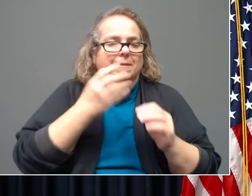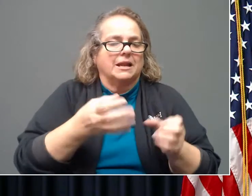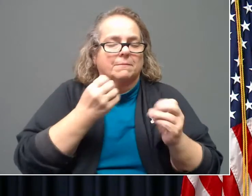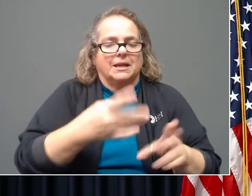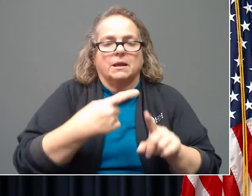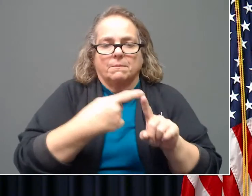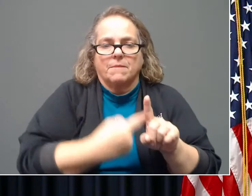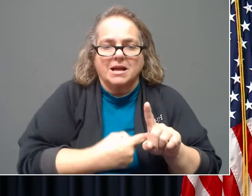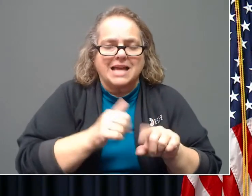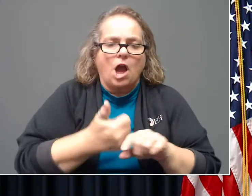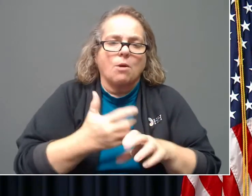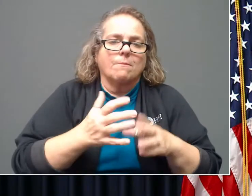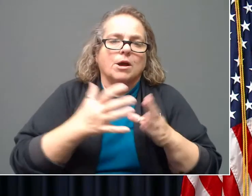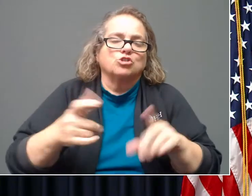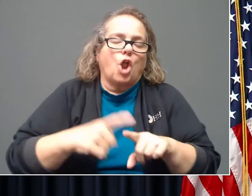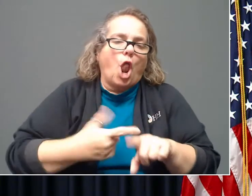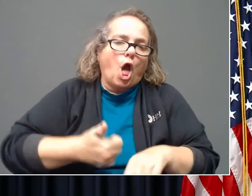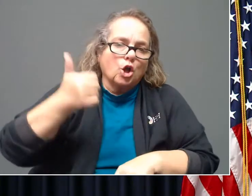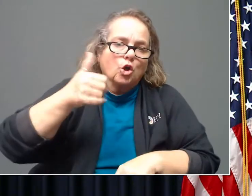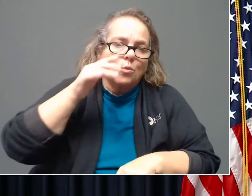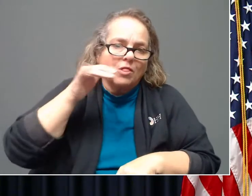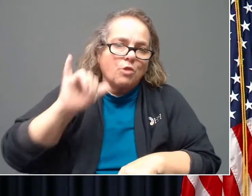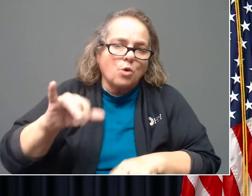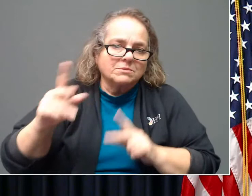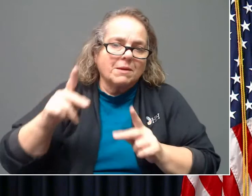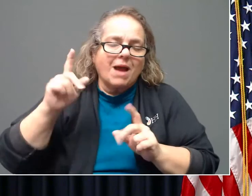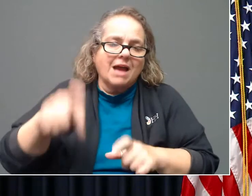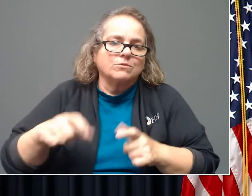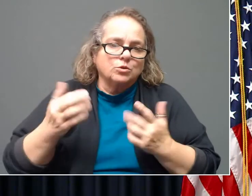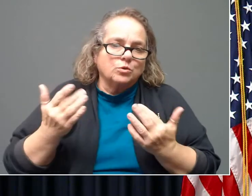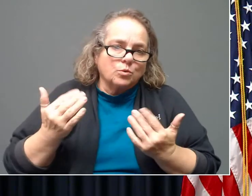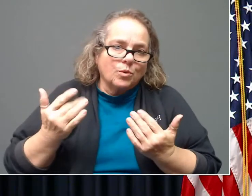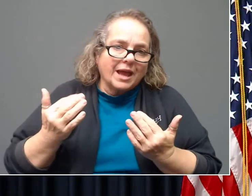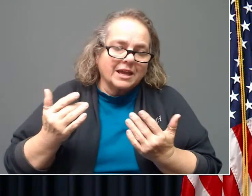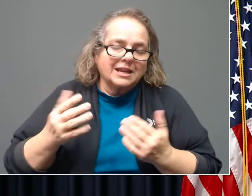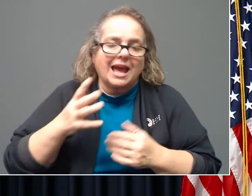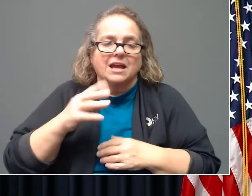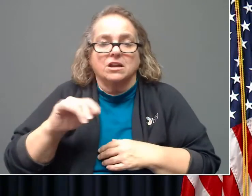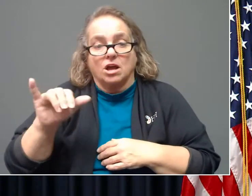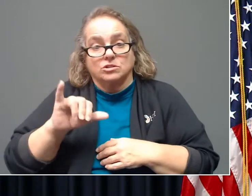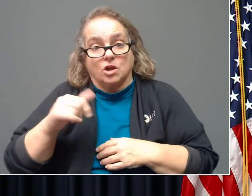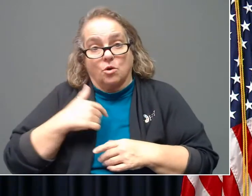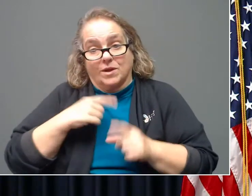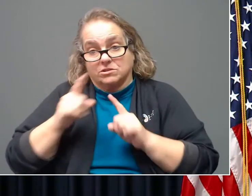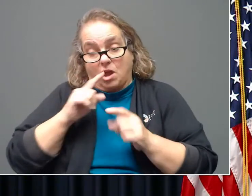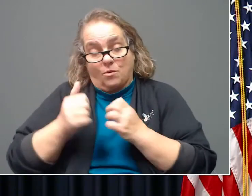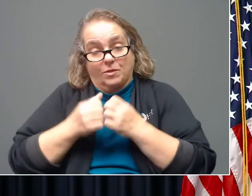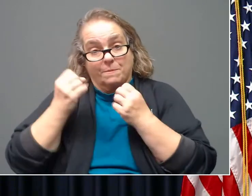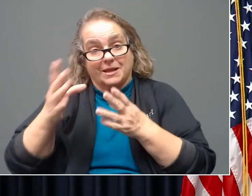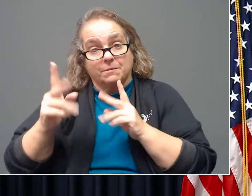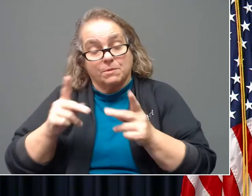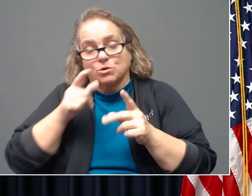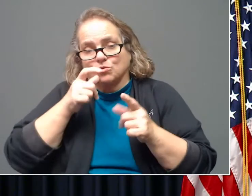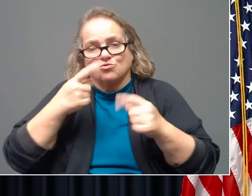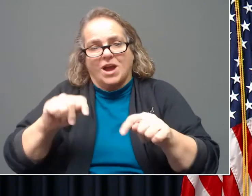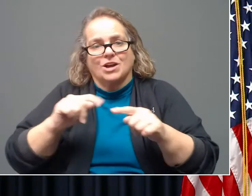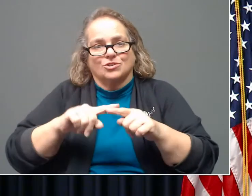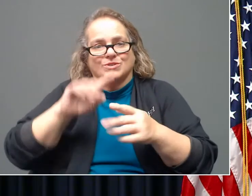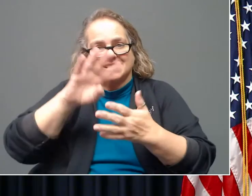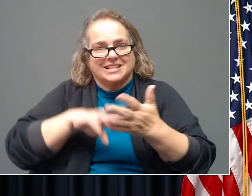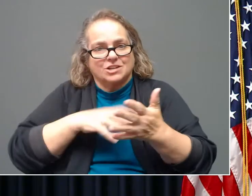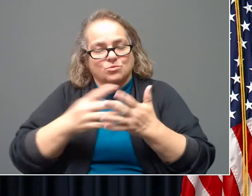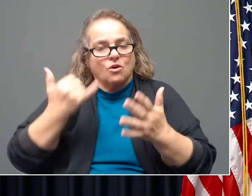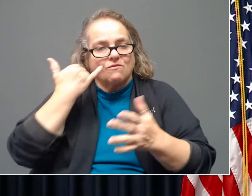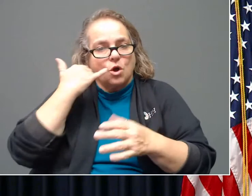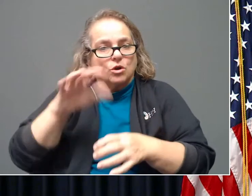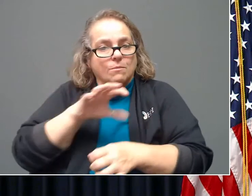are those folks expected to wait? And also, we've talked to a number of people who've tried to schedule the phone appointments to get help,